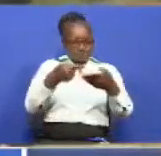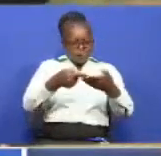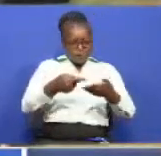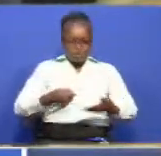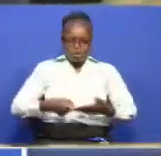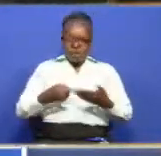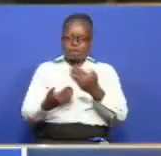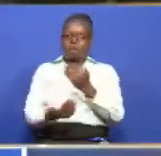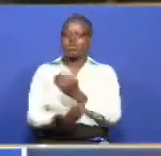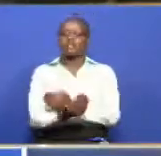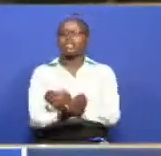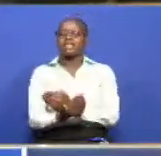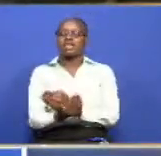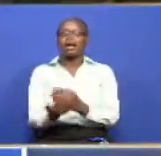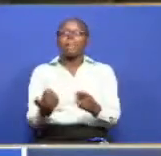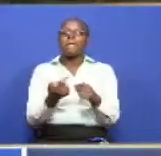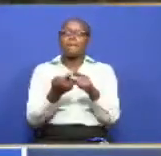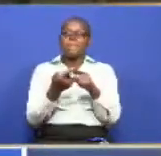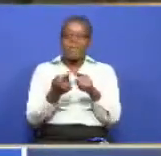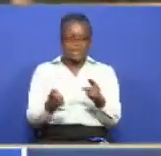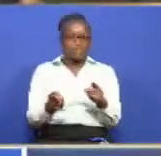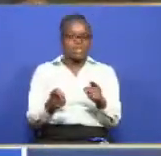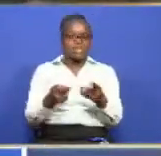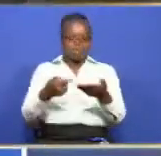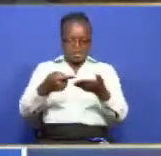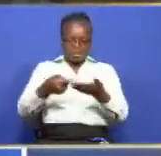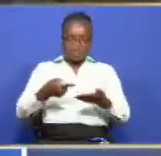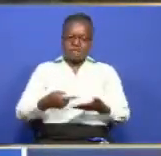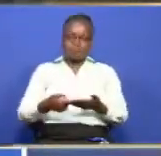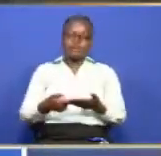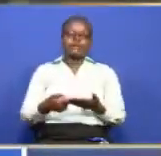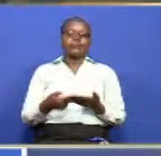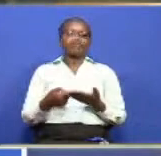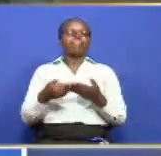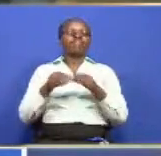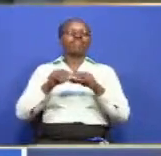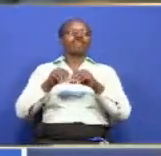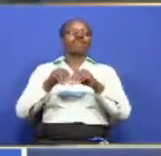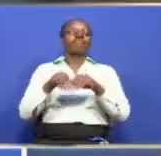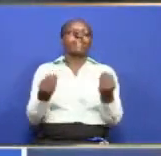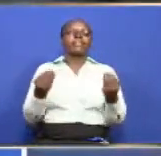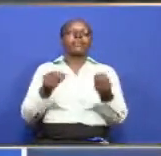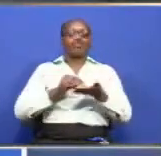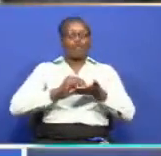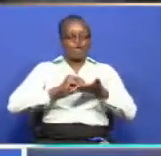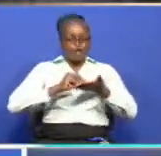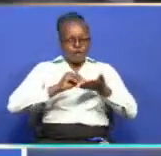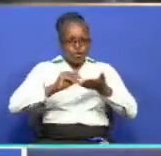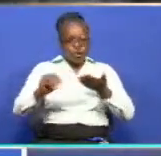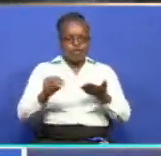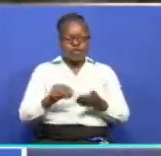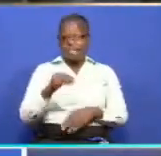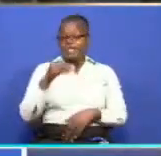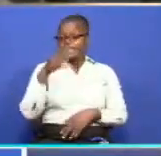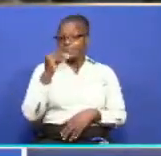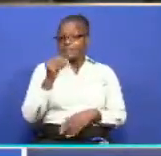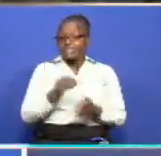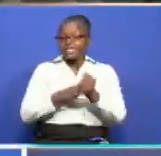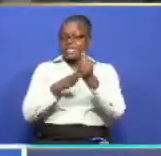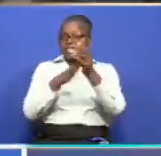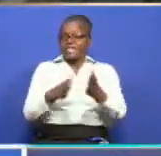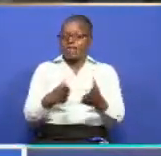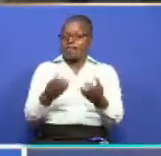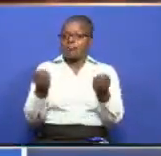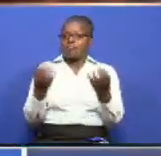today, but that particular debate was shelved. We did speak to the leader of the majority party,